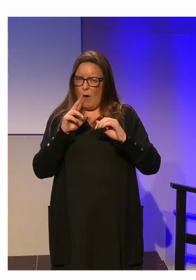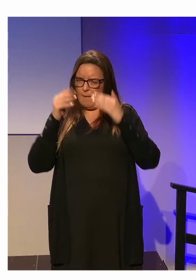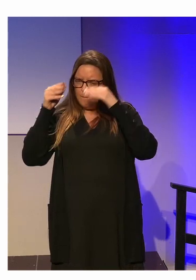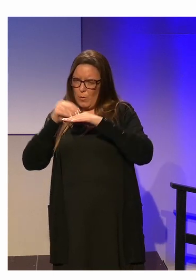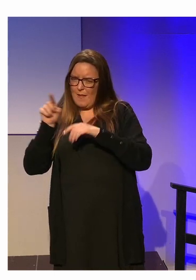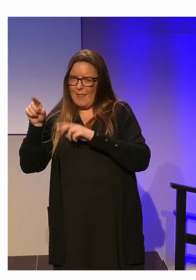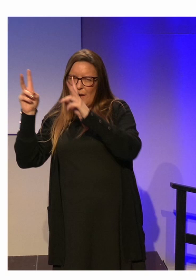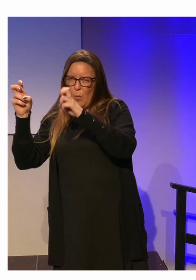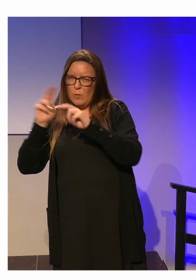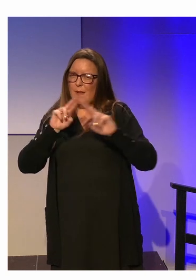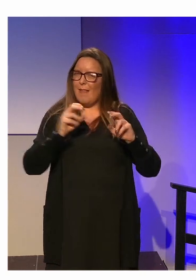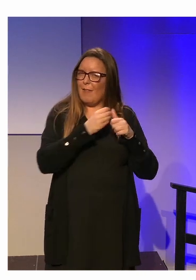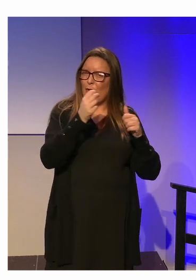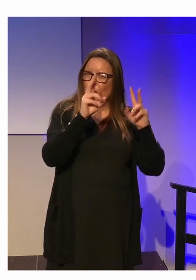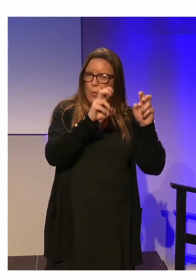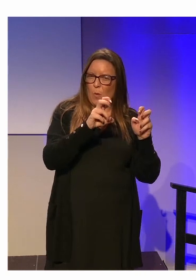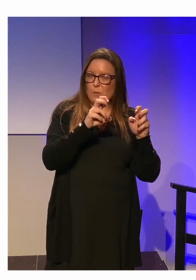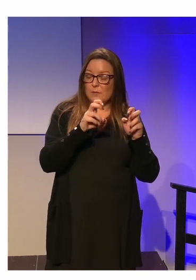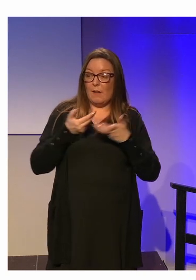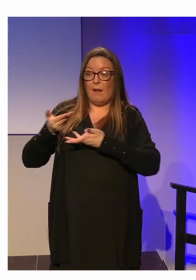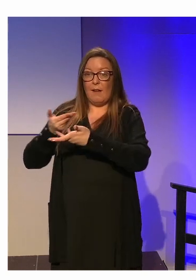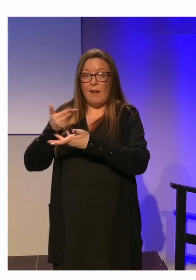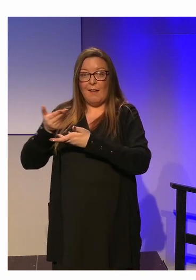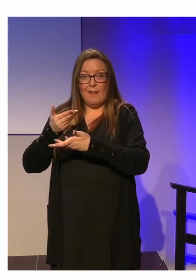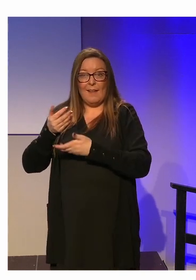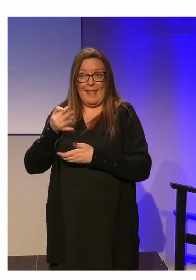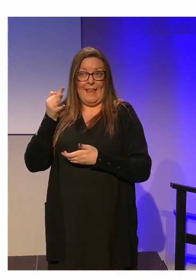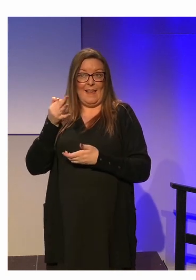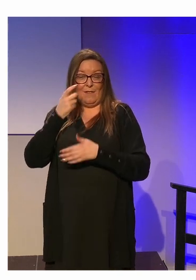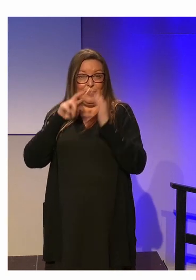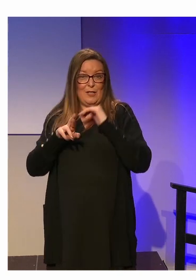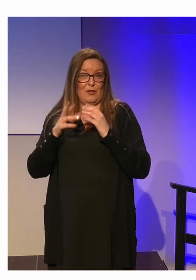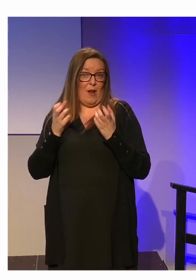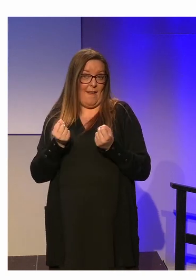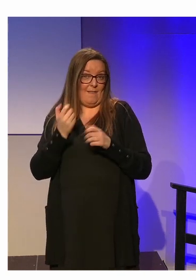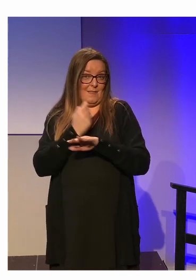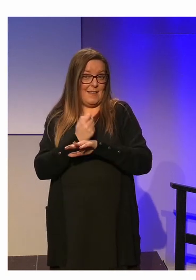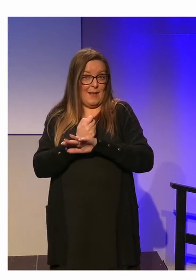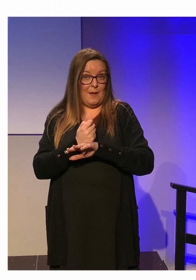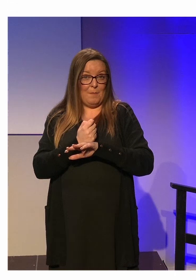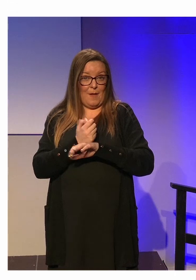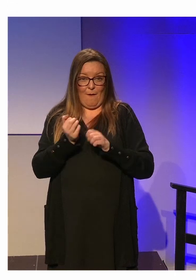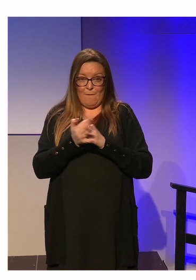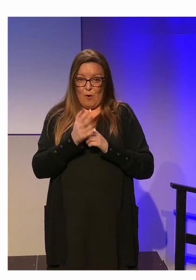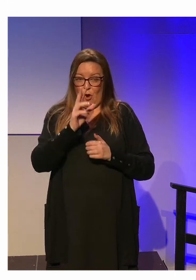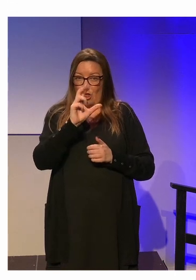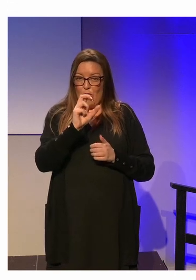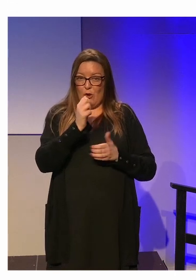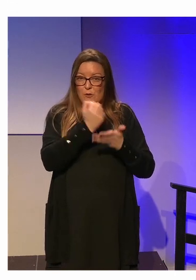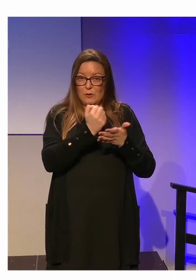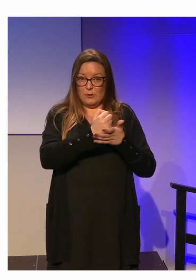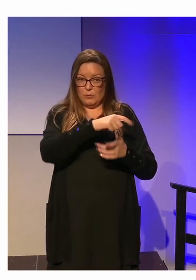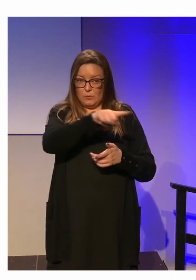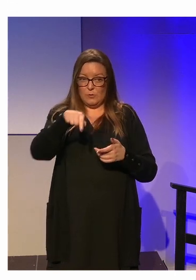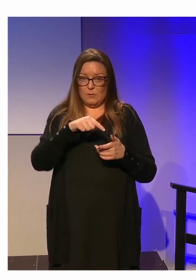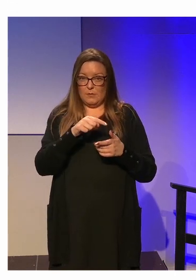the other? And if a teacher had time to do that for 30 students, that would be astounding, right? But the technology is at a